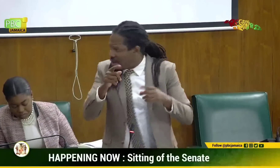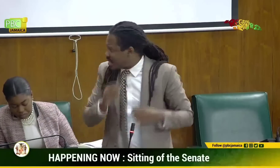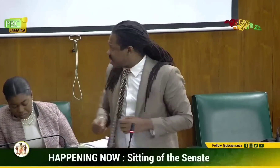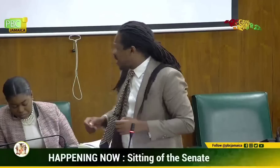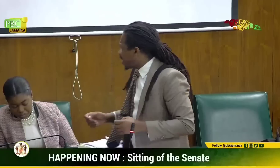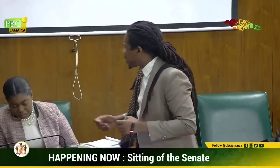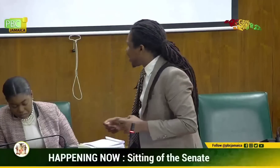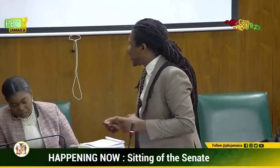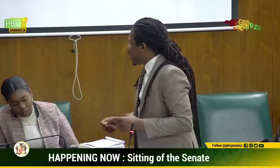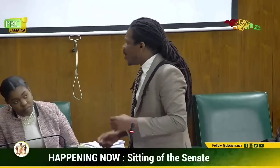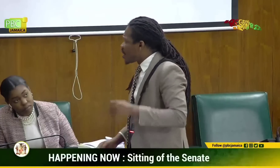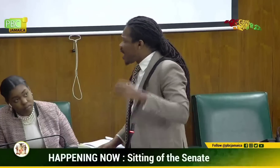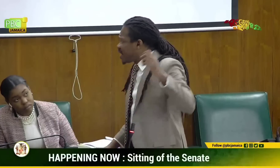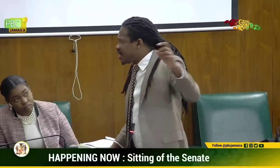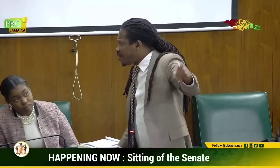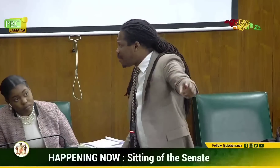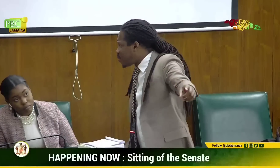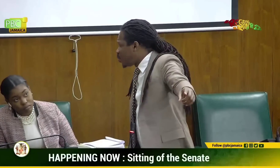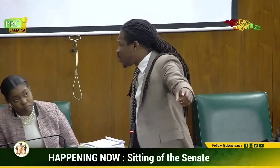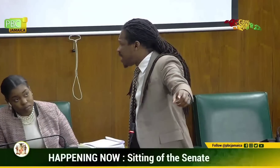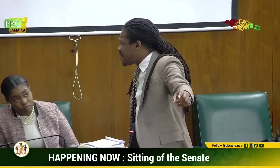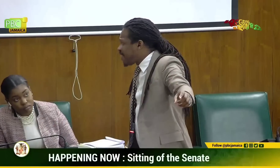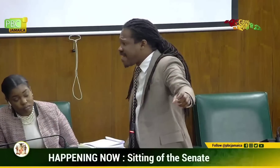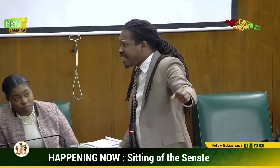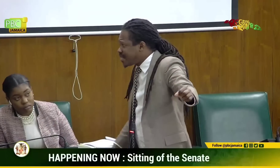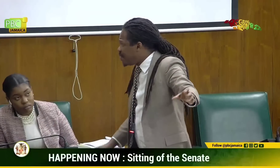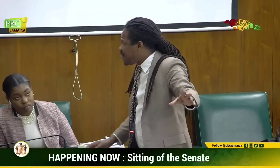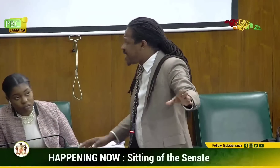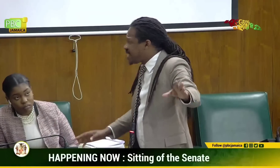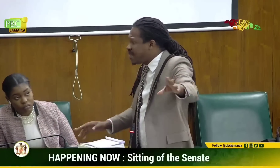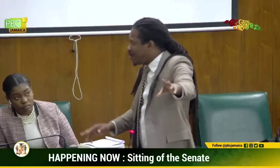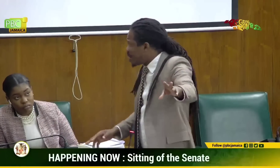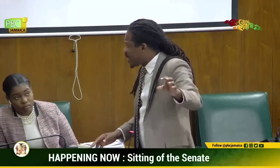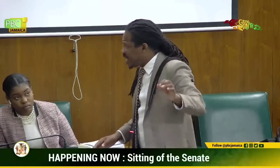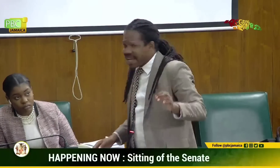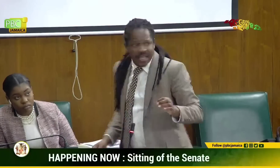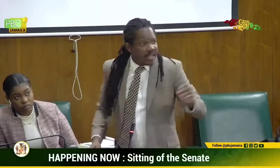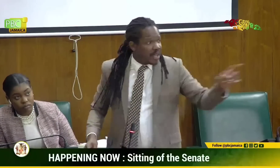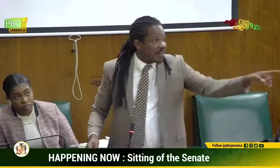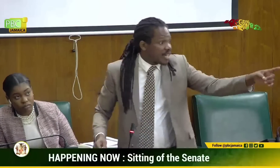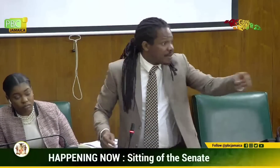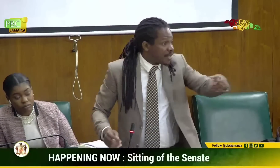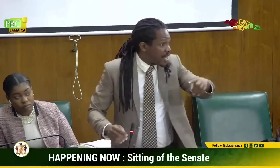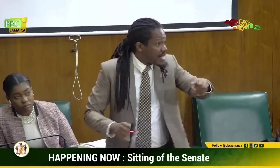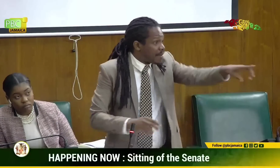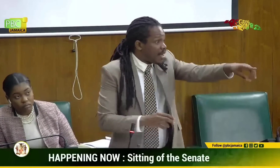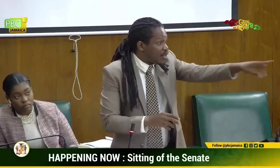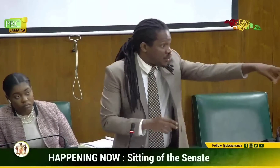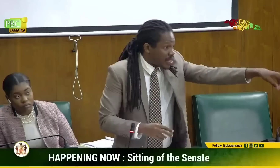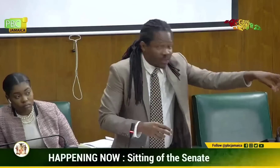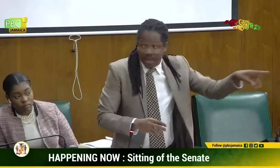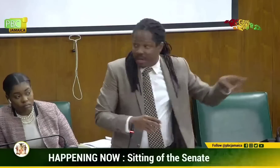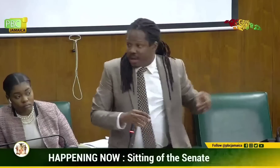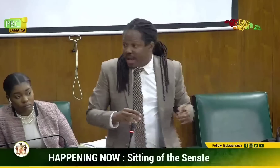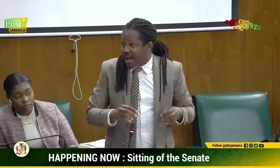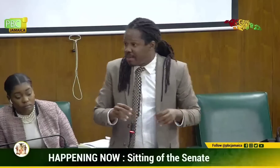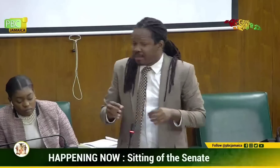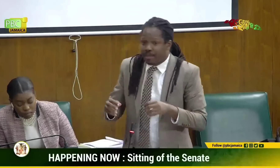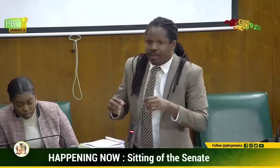hear Councillor Sinclair say, oh God, he go from 2005 and he's been fighting and he don't get the land. You have to tell him where you get the land because you gave it